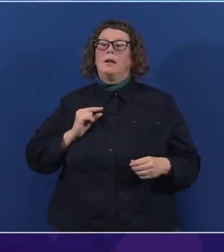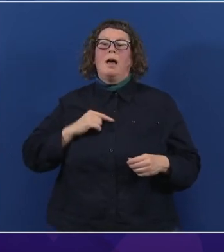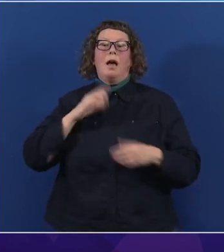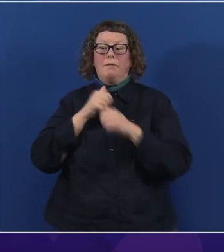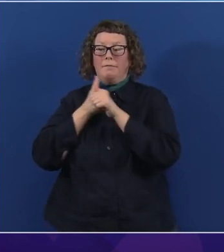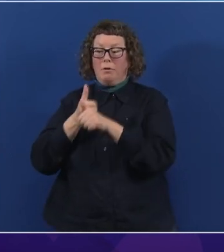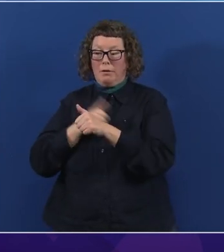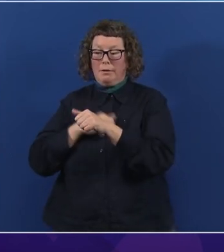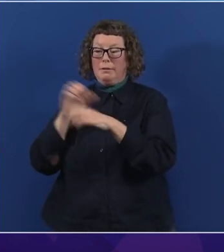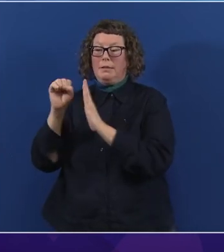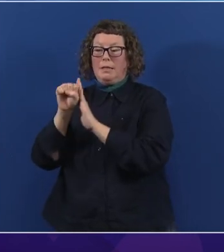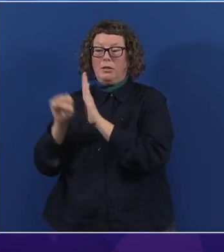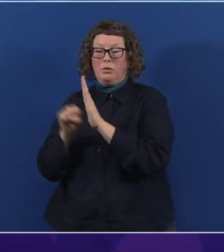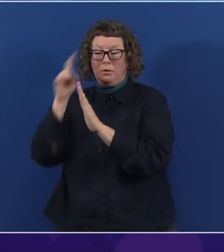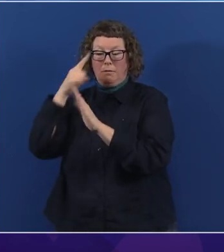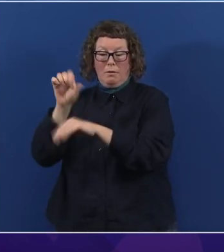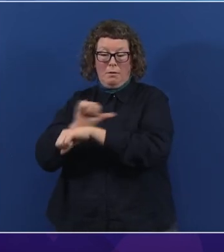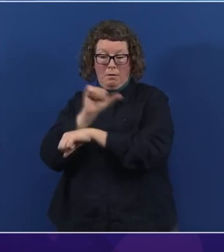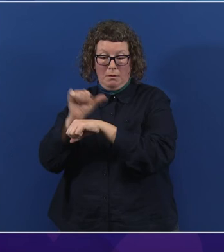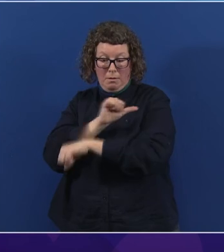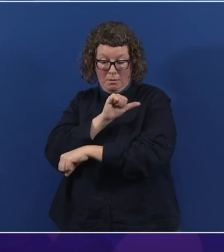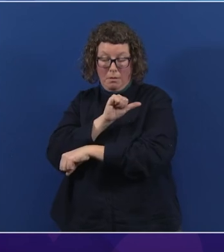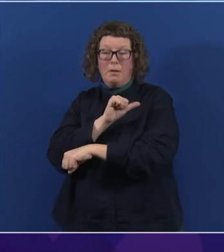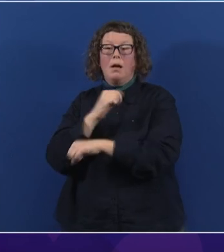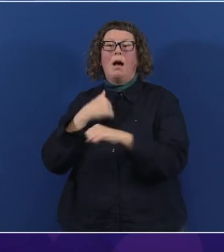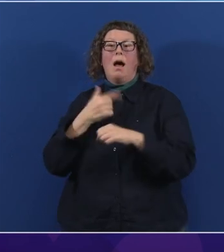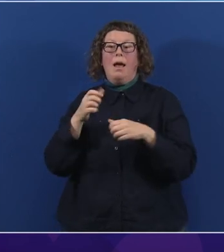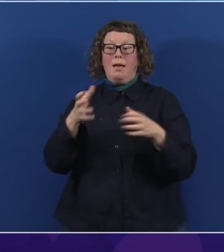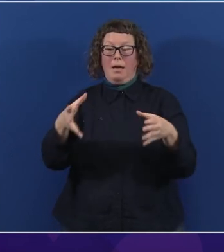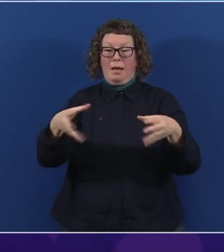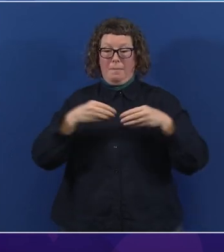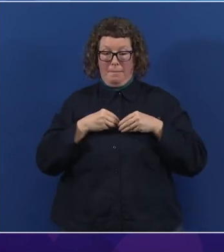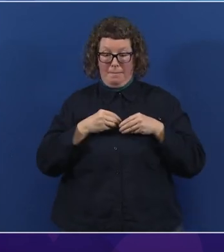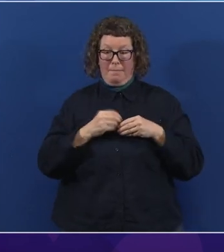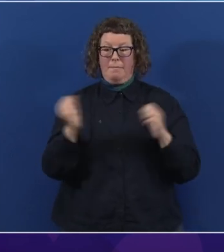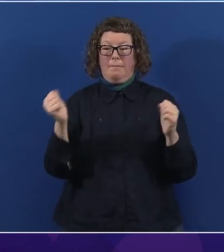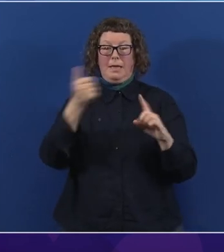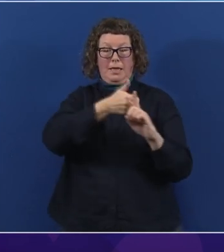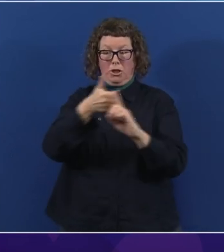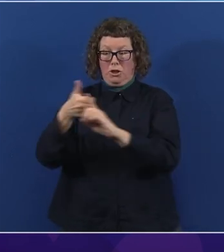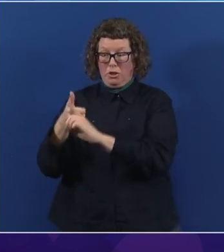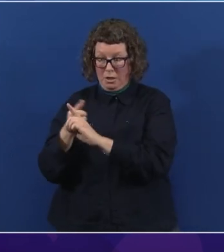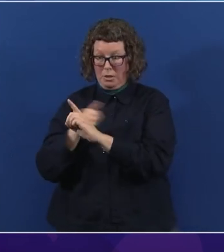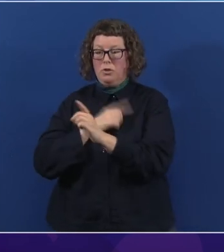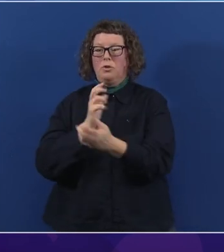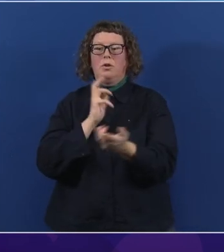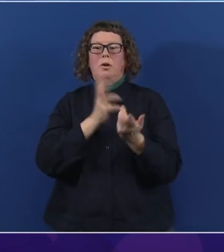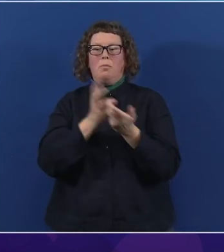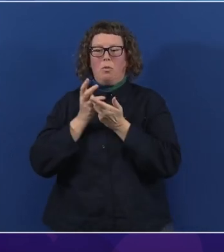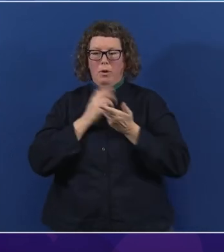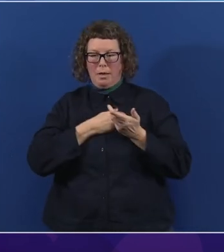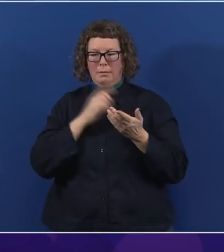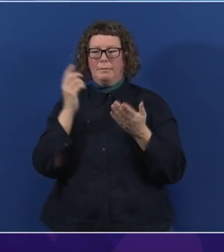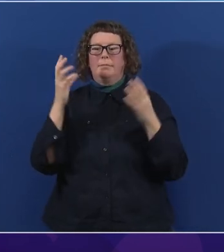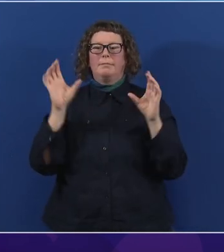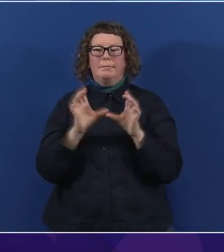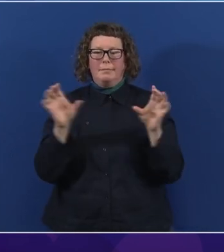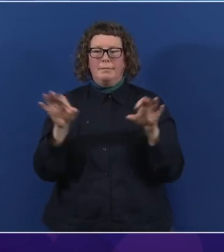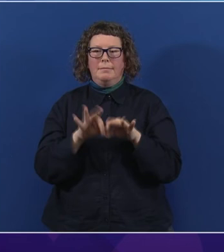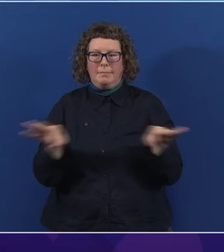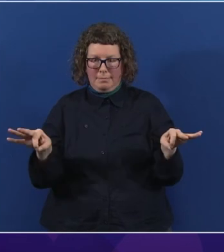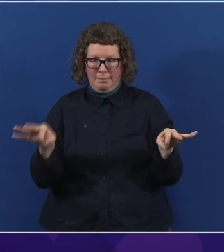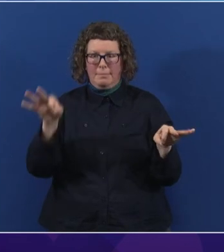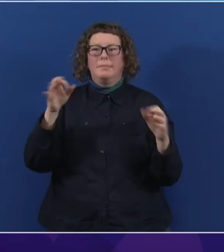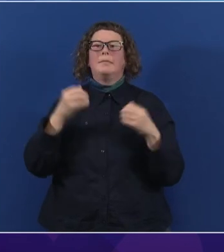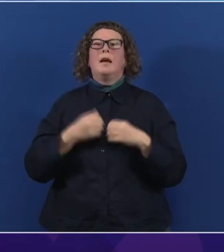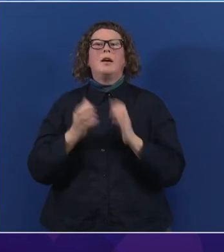conformity with the statutes of the Province of Alberta, I admit each graduate to the appropriate credential.